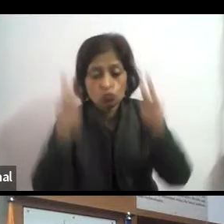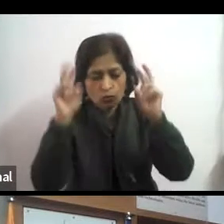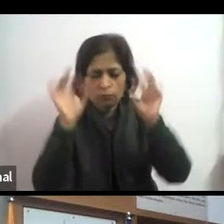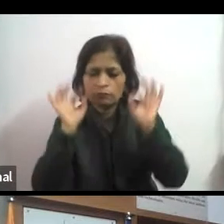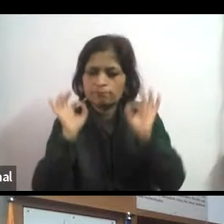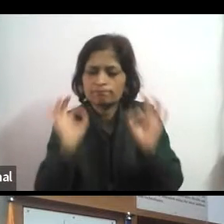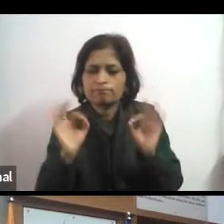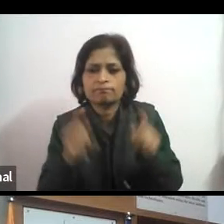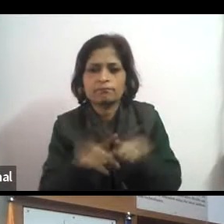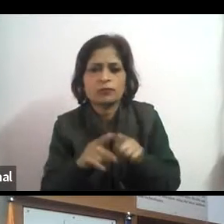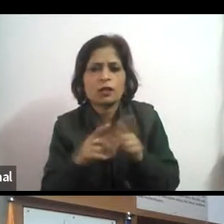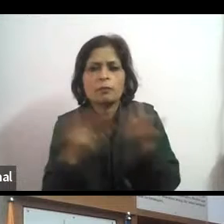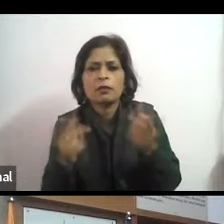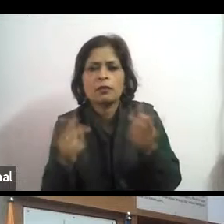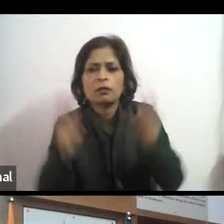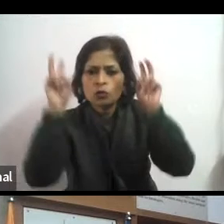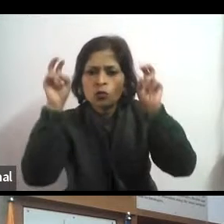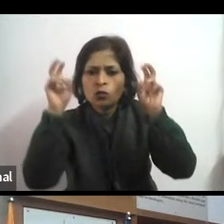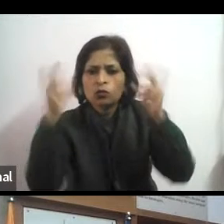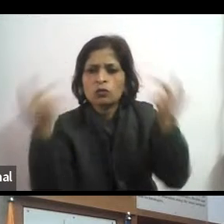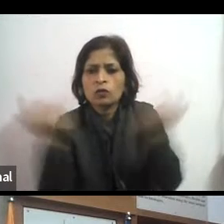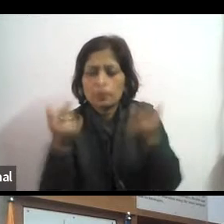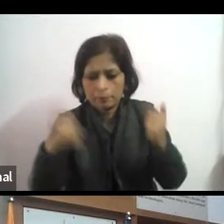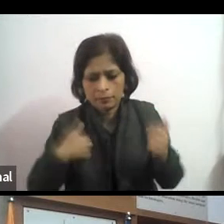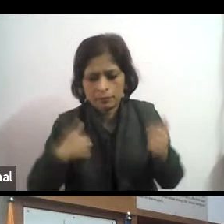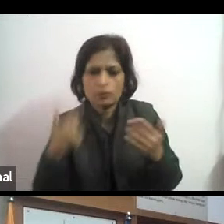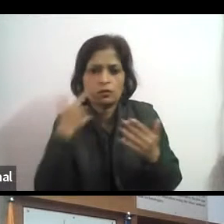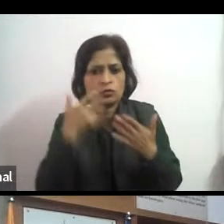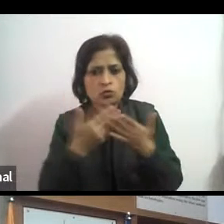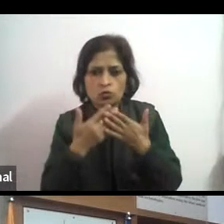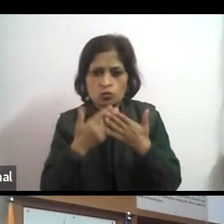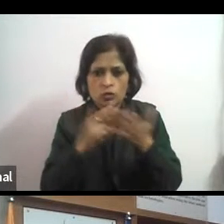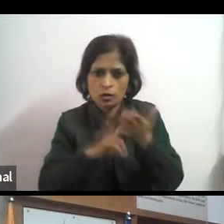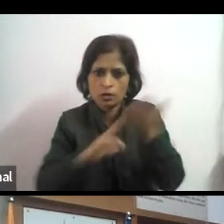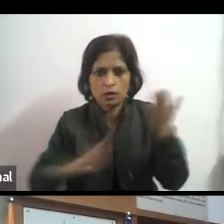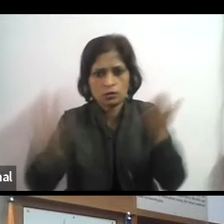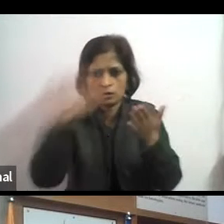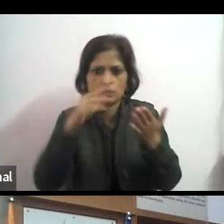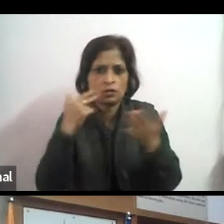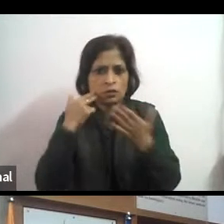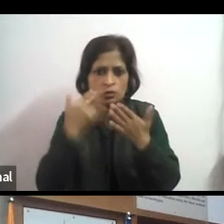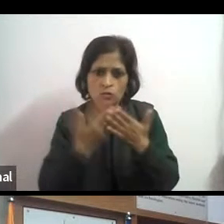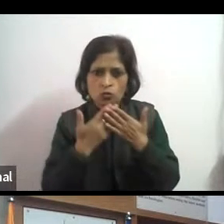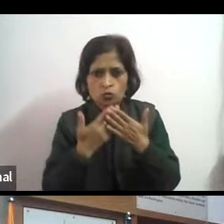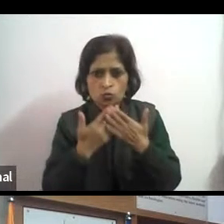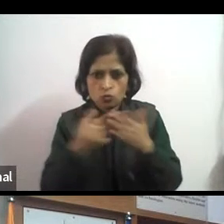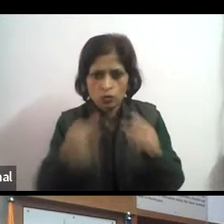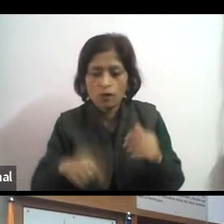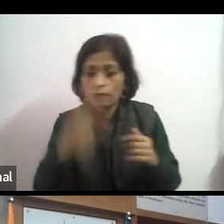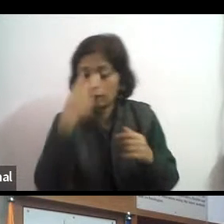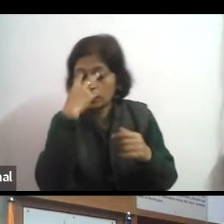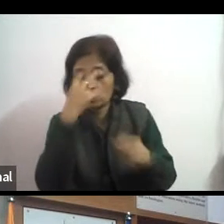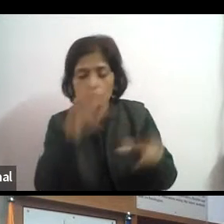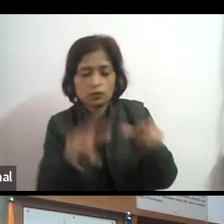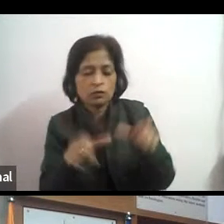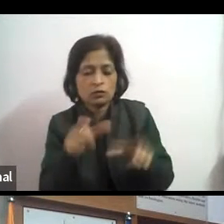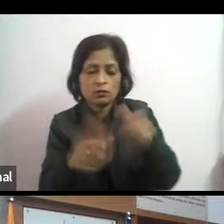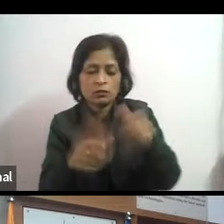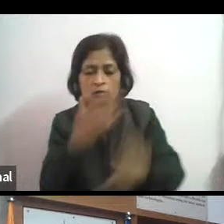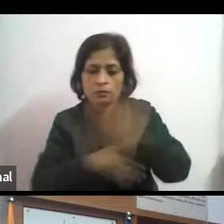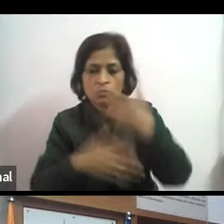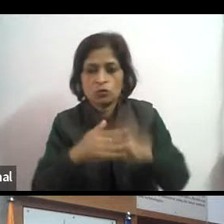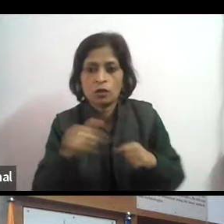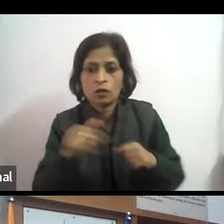I'll quote you a small example of my own institute, the National Institute for Empowerment of Persons with Visual Disability. We have got a